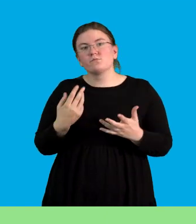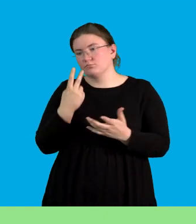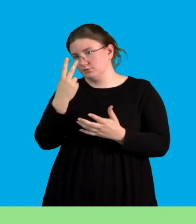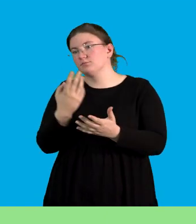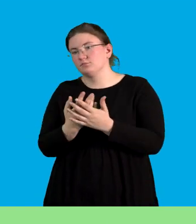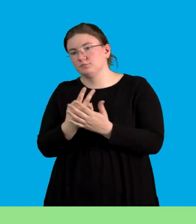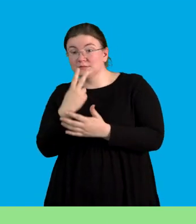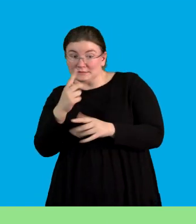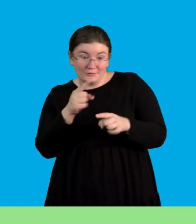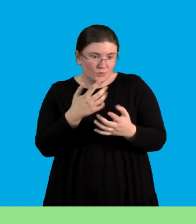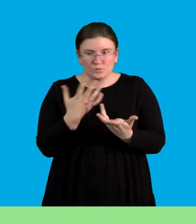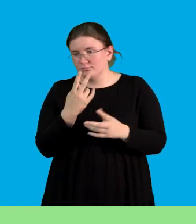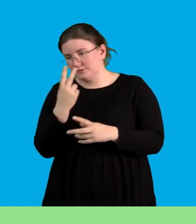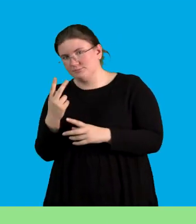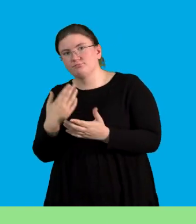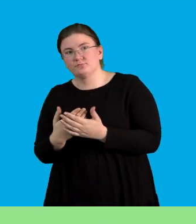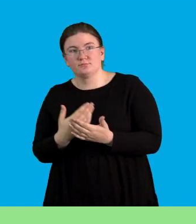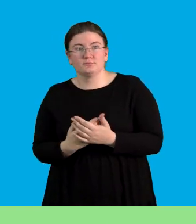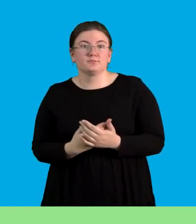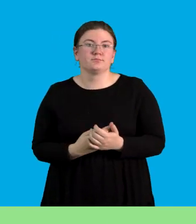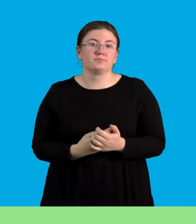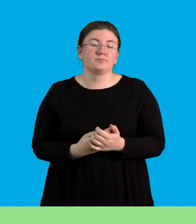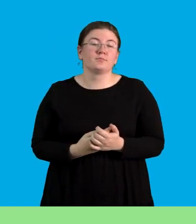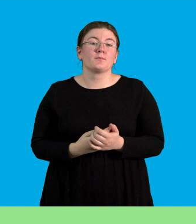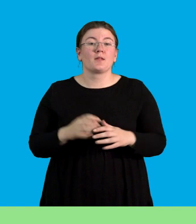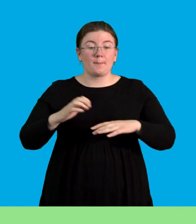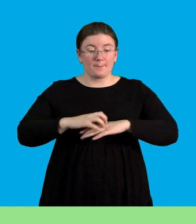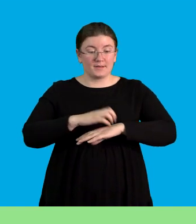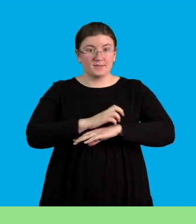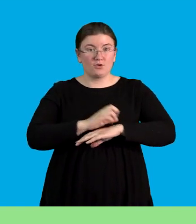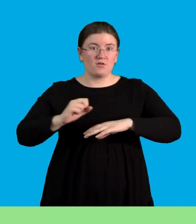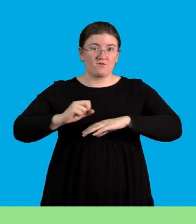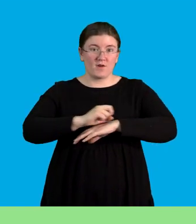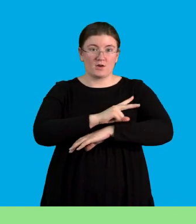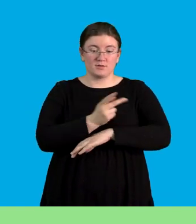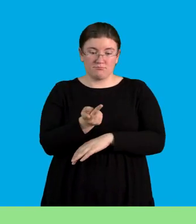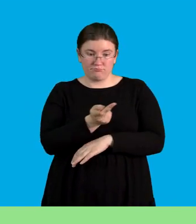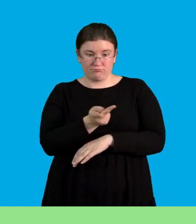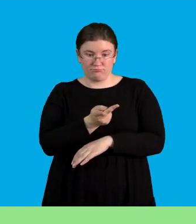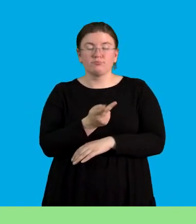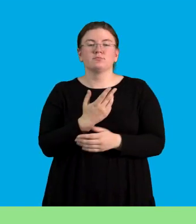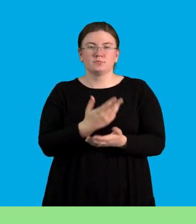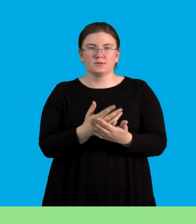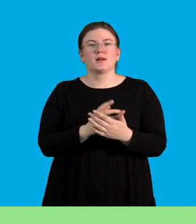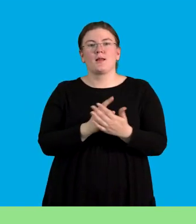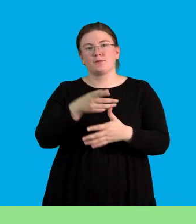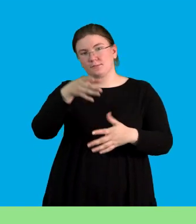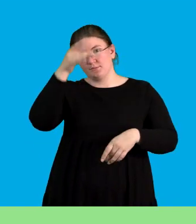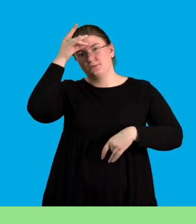So here we also see that bacteria and viruses are pathogenic, meaning that they cause diseases.